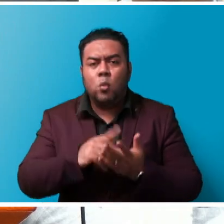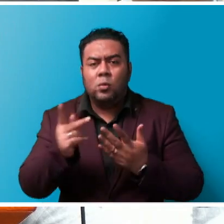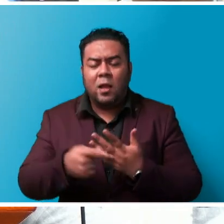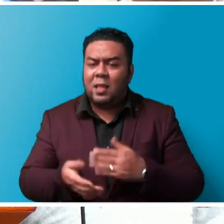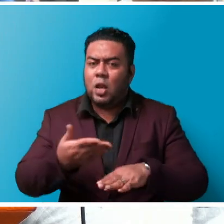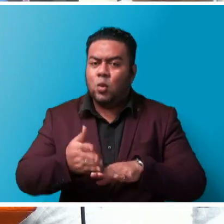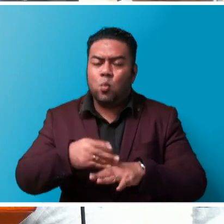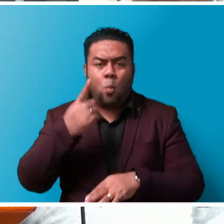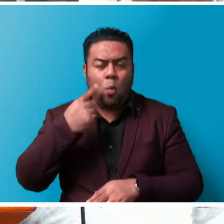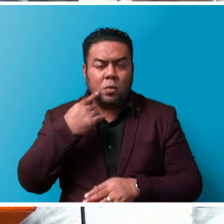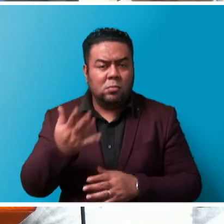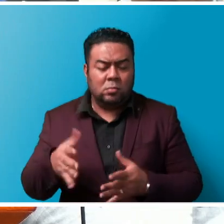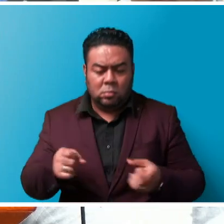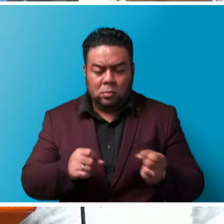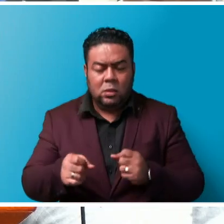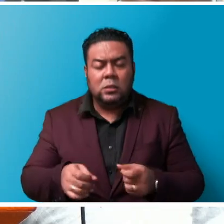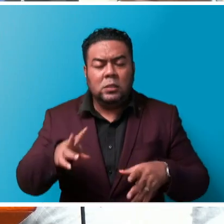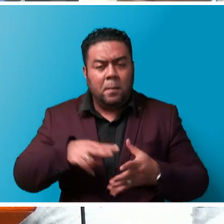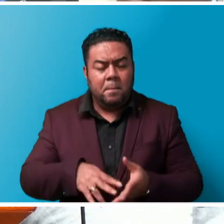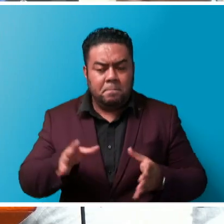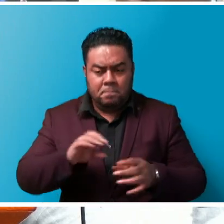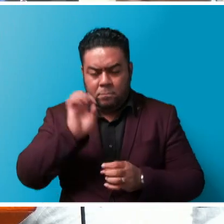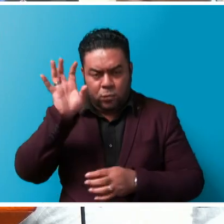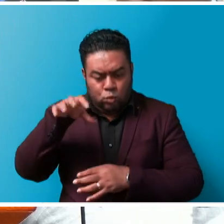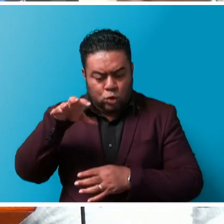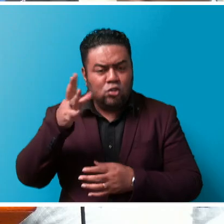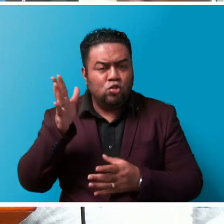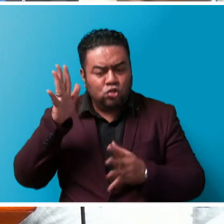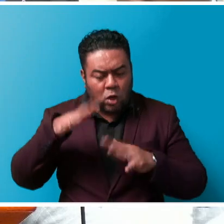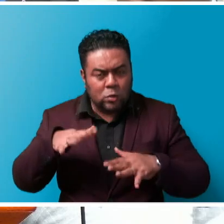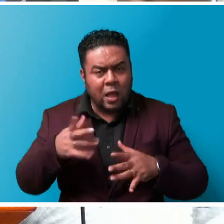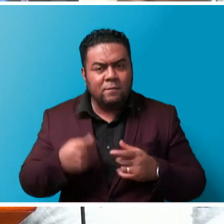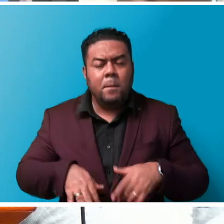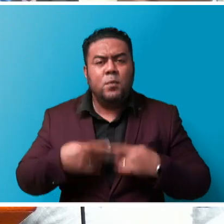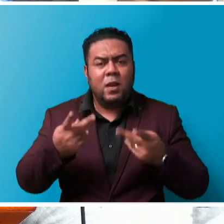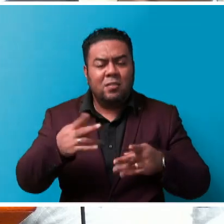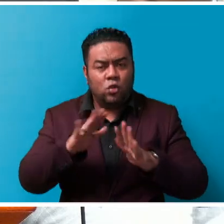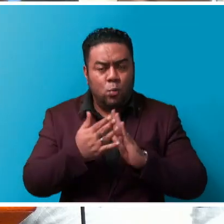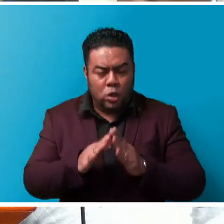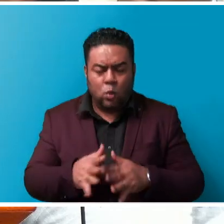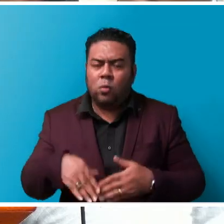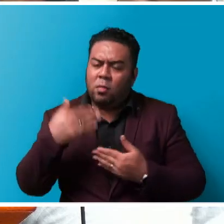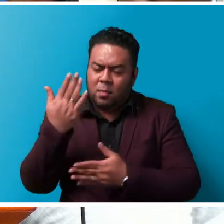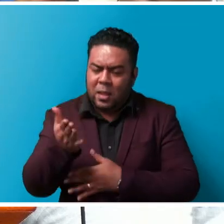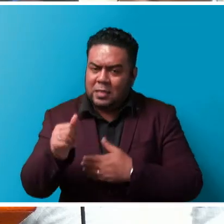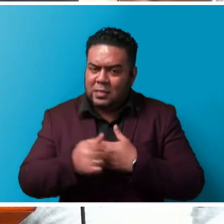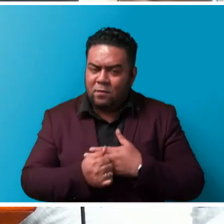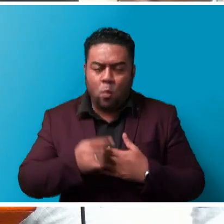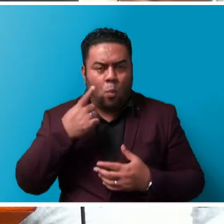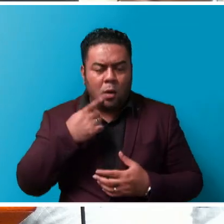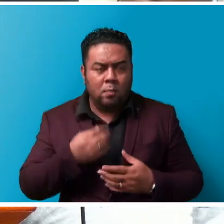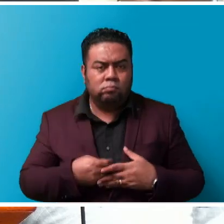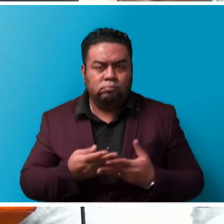water schemes, installation of standpipes and shower heads in household providing these communities with a reliable and safe water source.